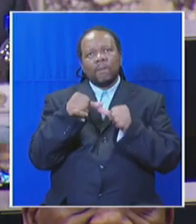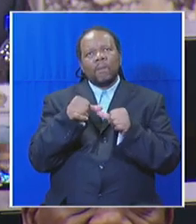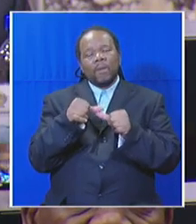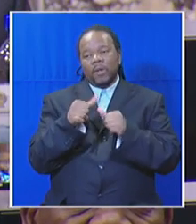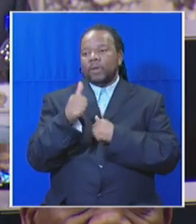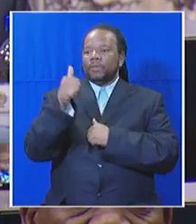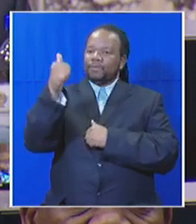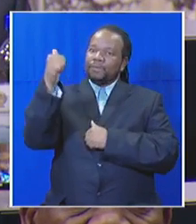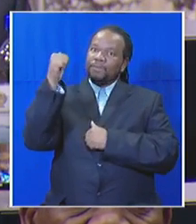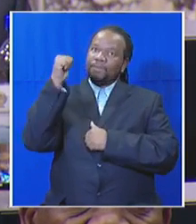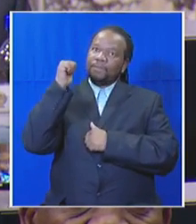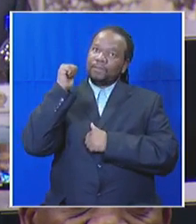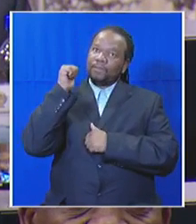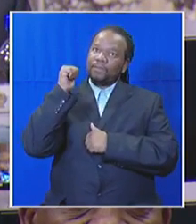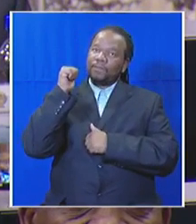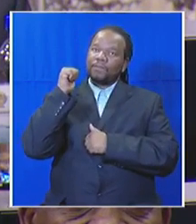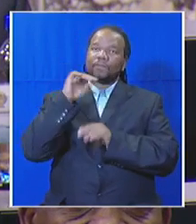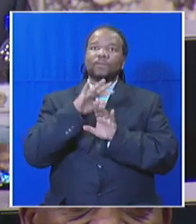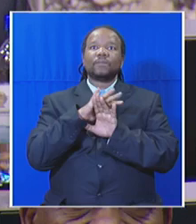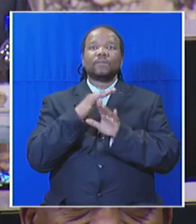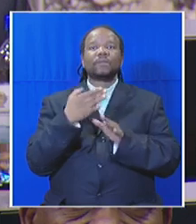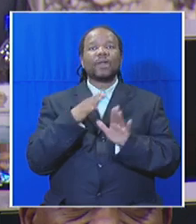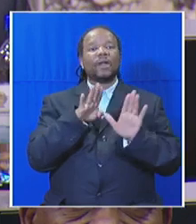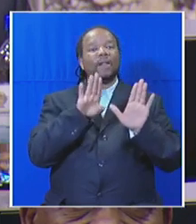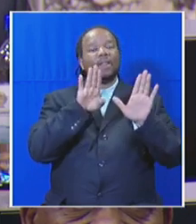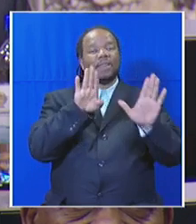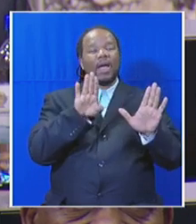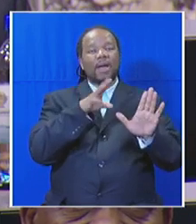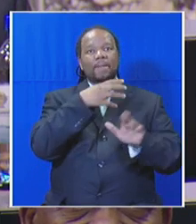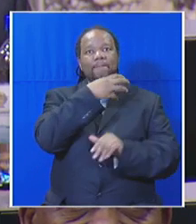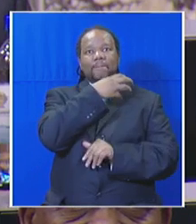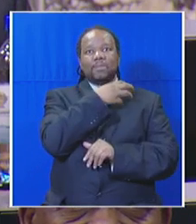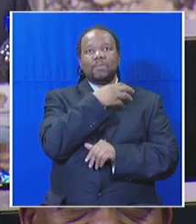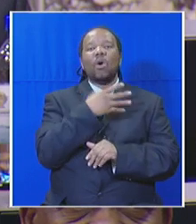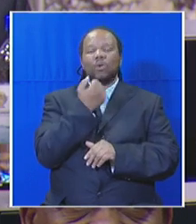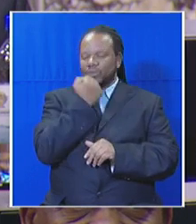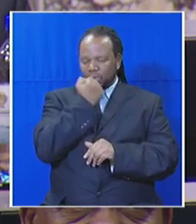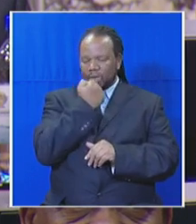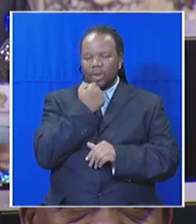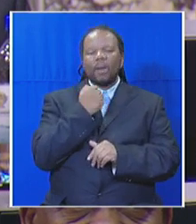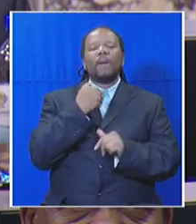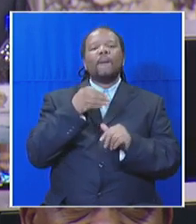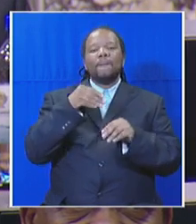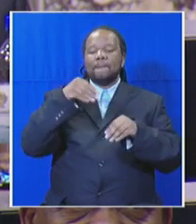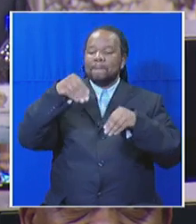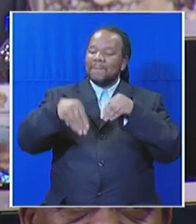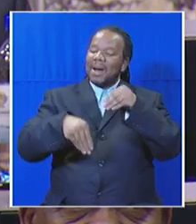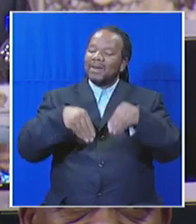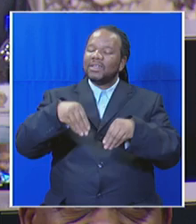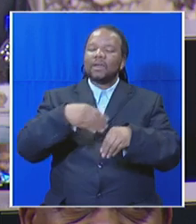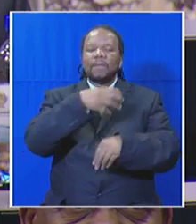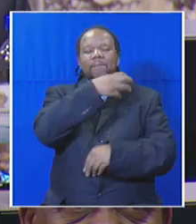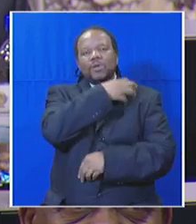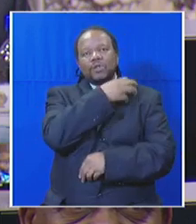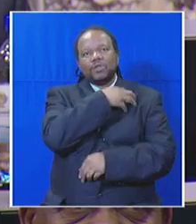Yesterday, the mining minister took the decision of revoking a license to operate, which was owned by one